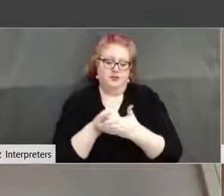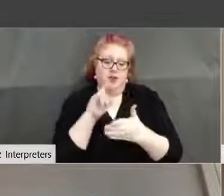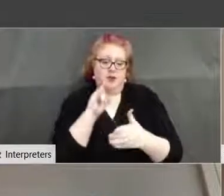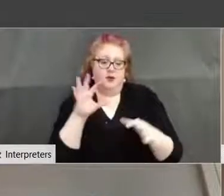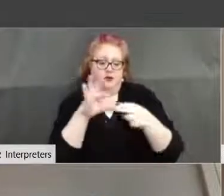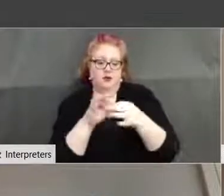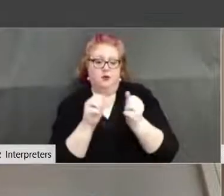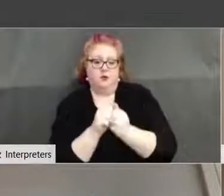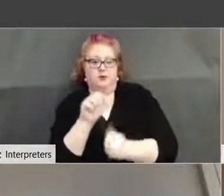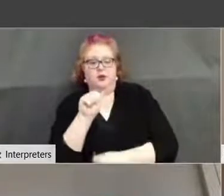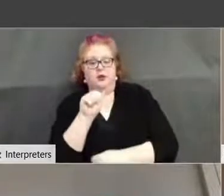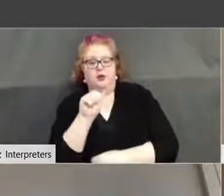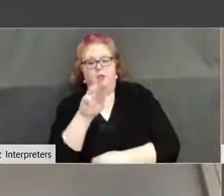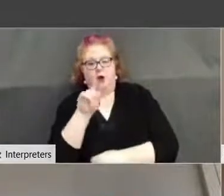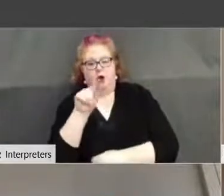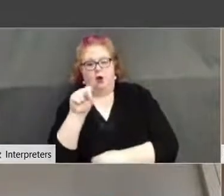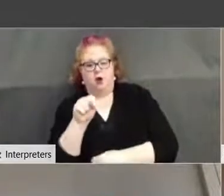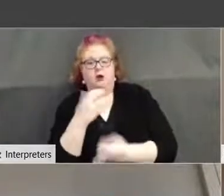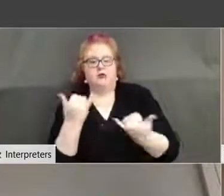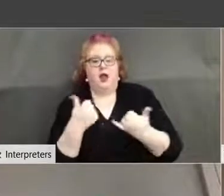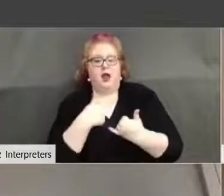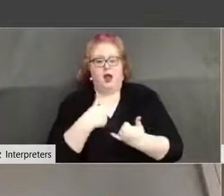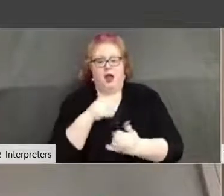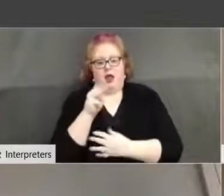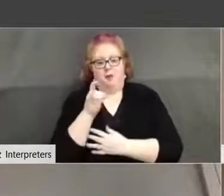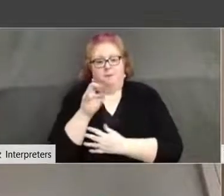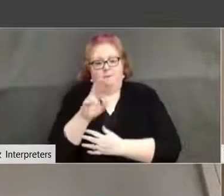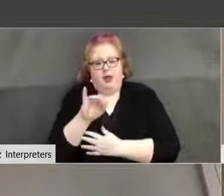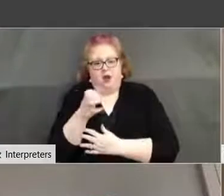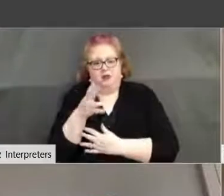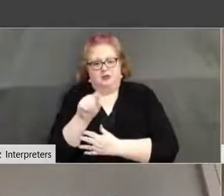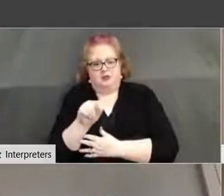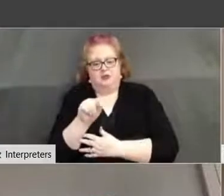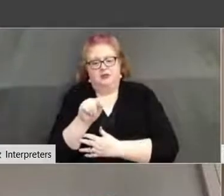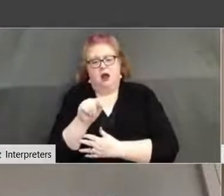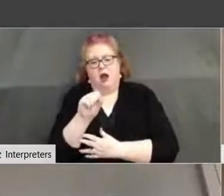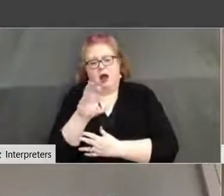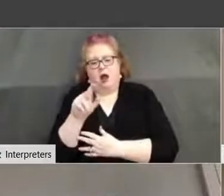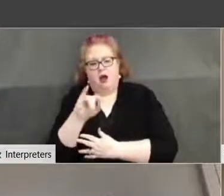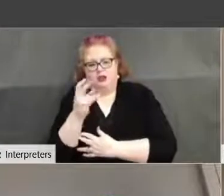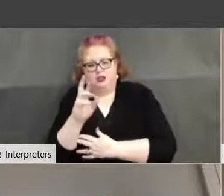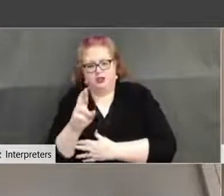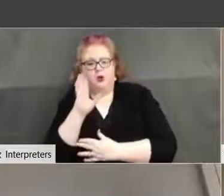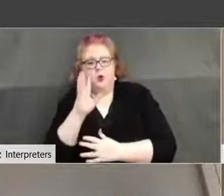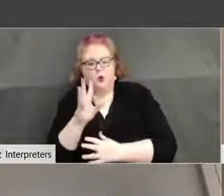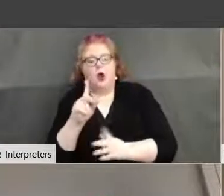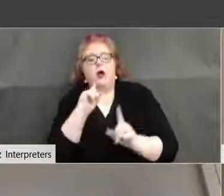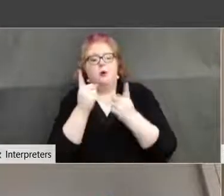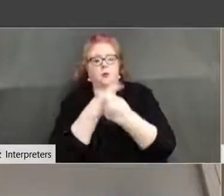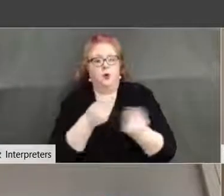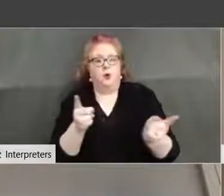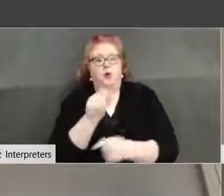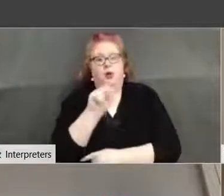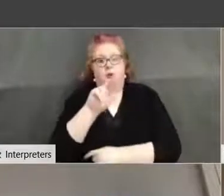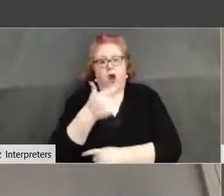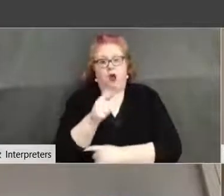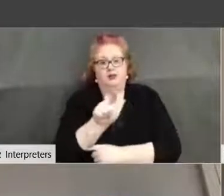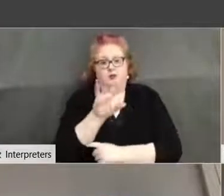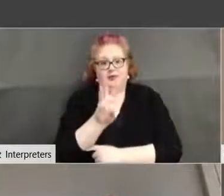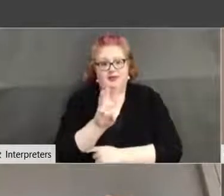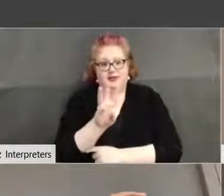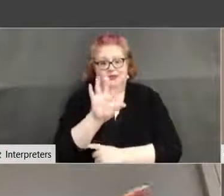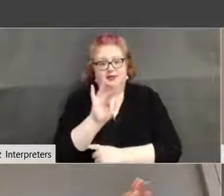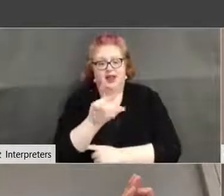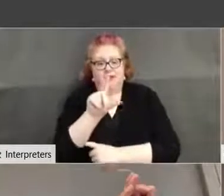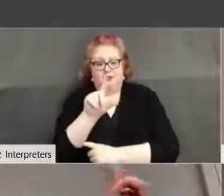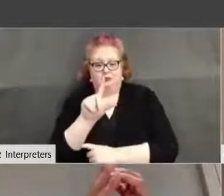Scott Jr., Mayor of the City of Little Rock, Arkansas, do hereby proclaim August 26, 2020 as the 19th Amendment Centennial Day, and encourage Little